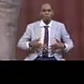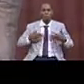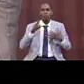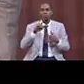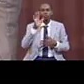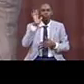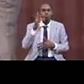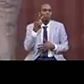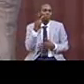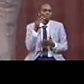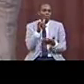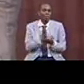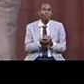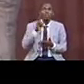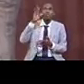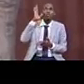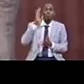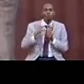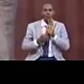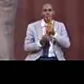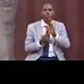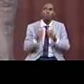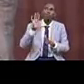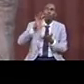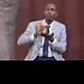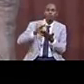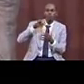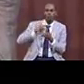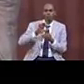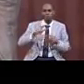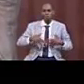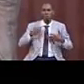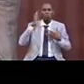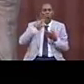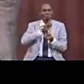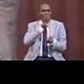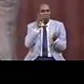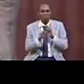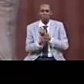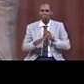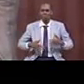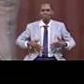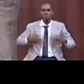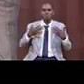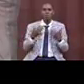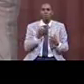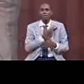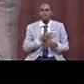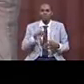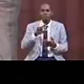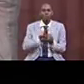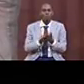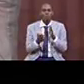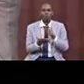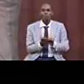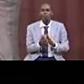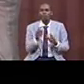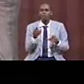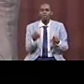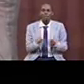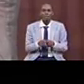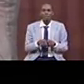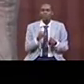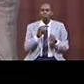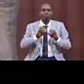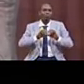that it's going to manifest that glory in your life. It will transform your life. It will change your life, and you become like it's a